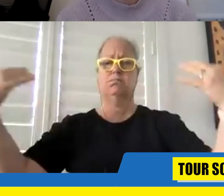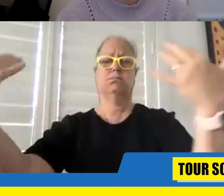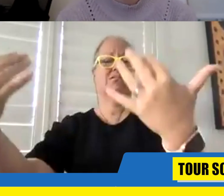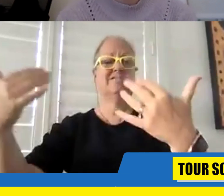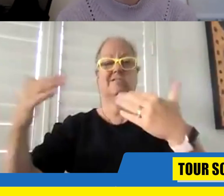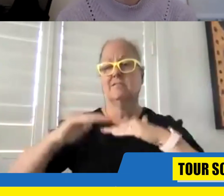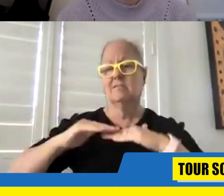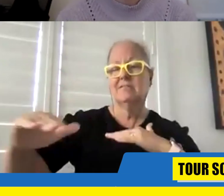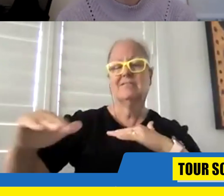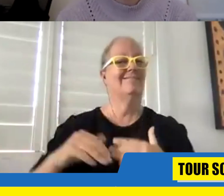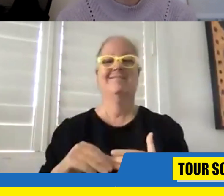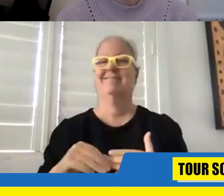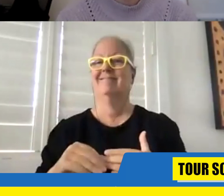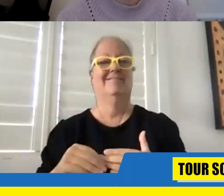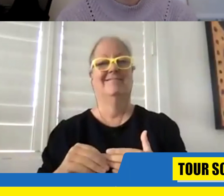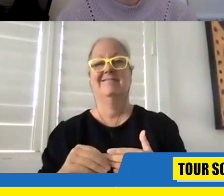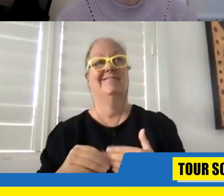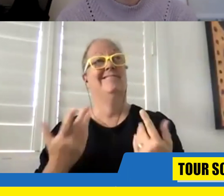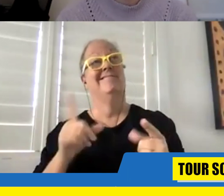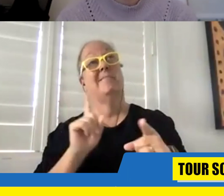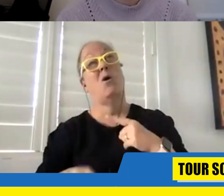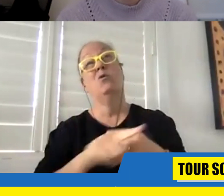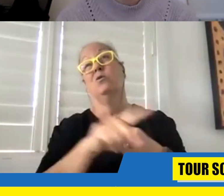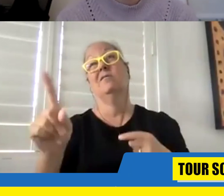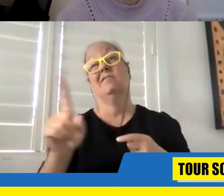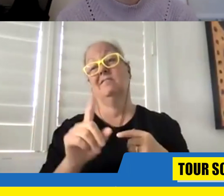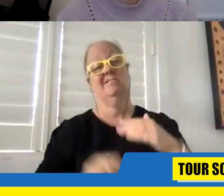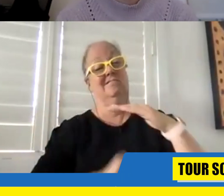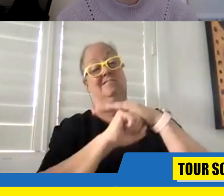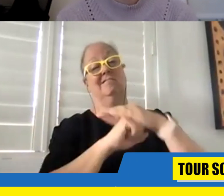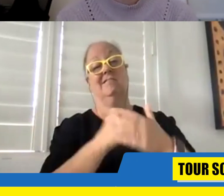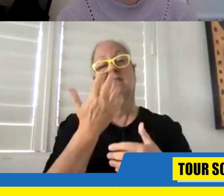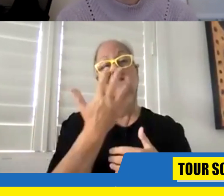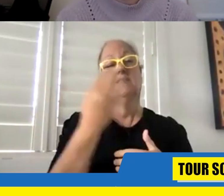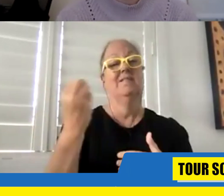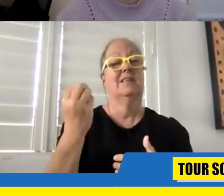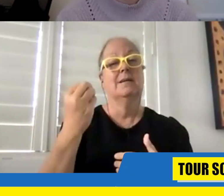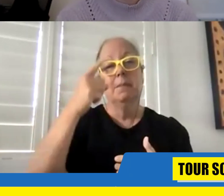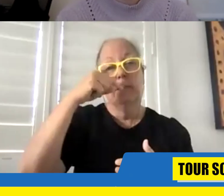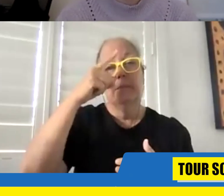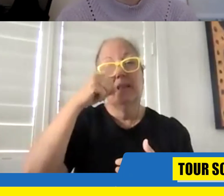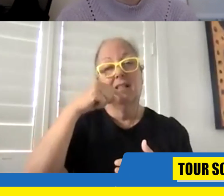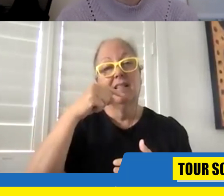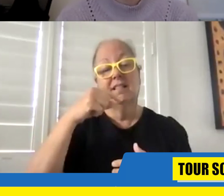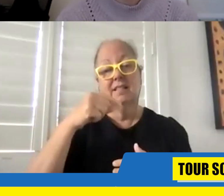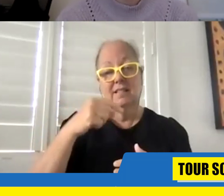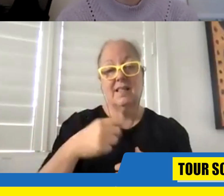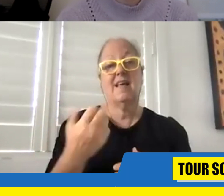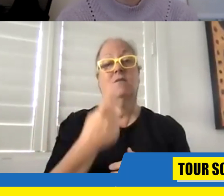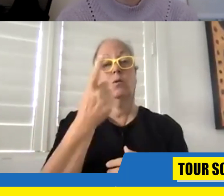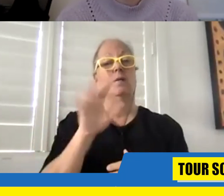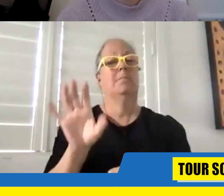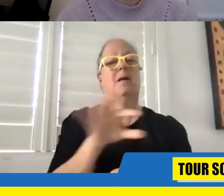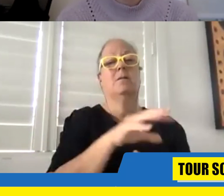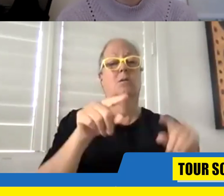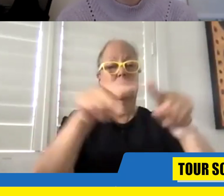maximum capacity in most cases of 50. We have one big basketball court,